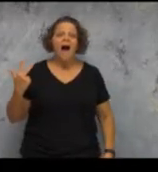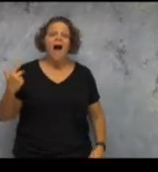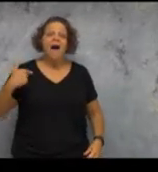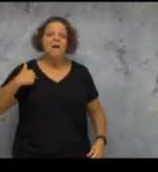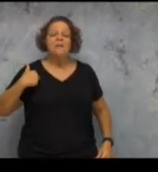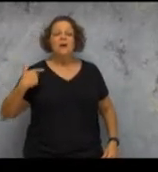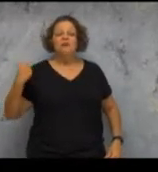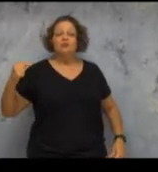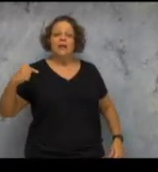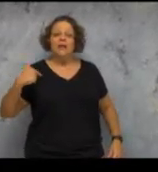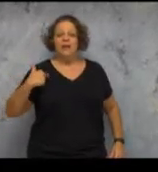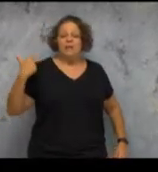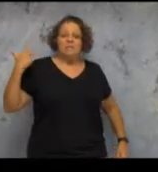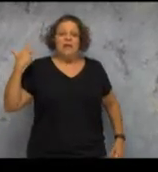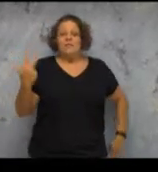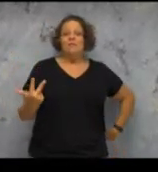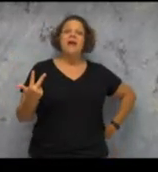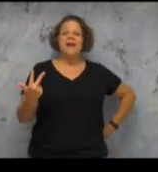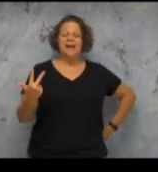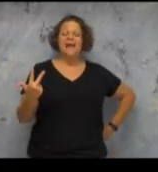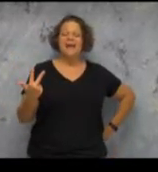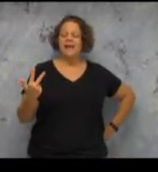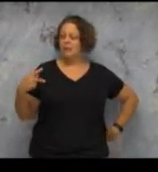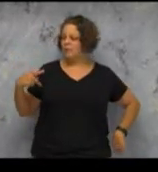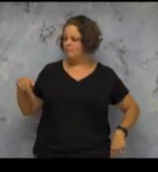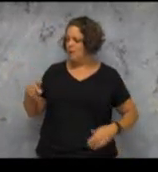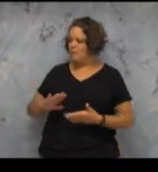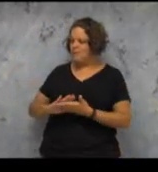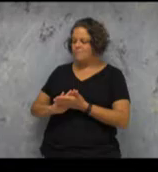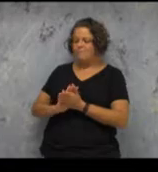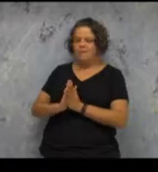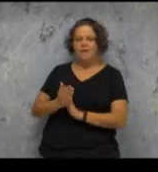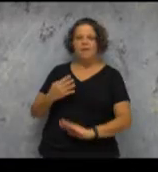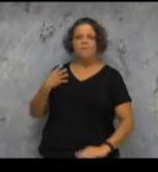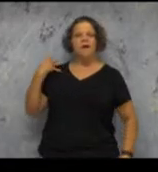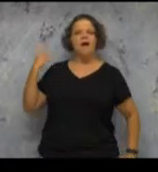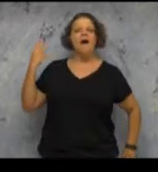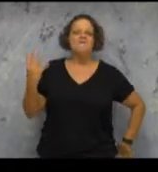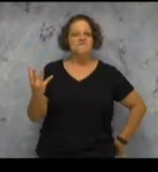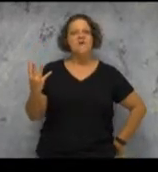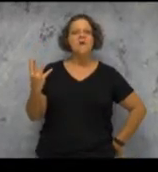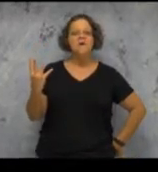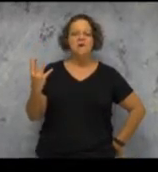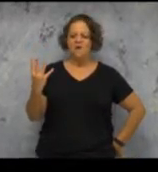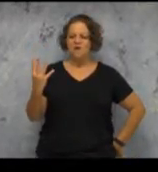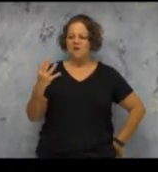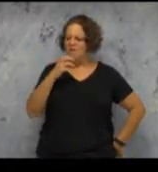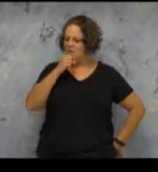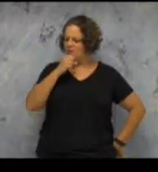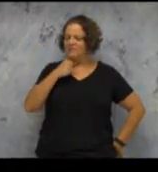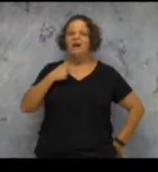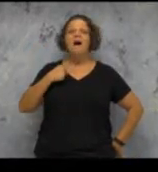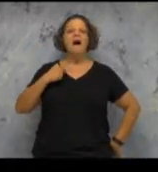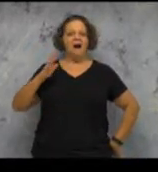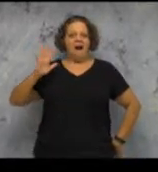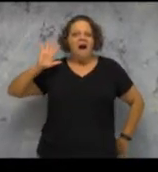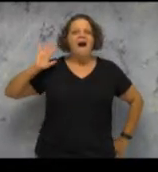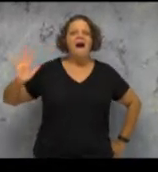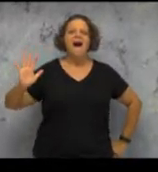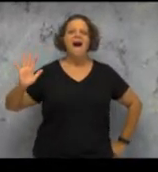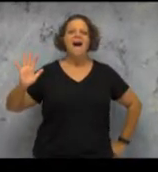and said, "Me three." Then purple became four and orange became five.